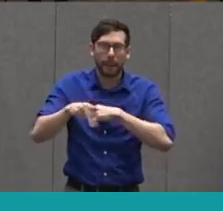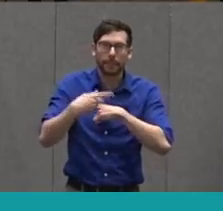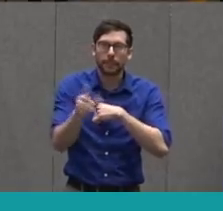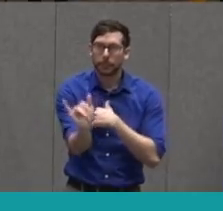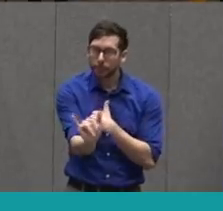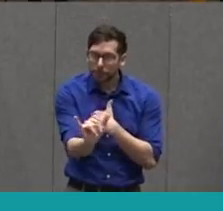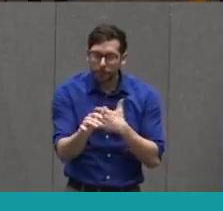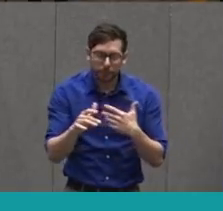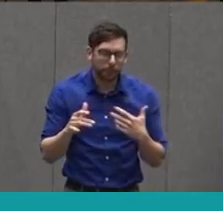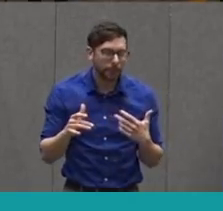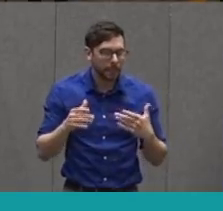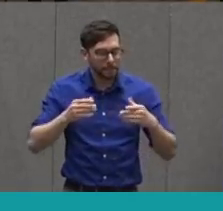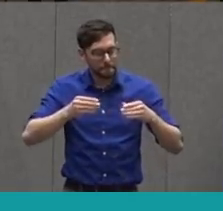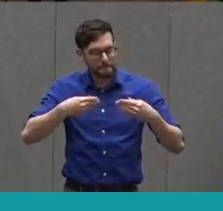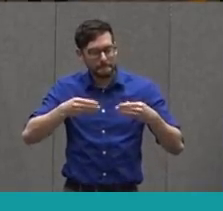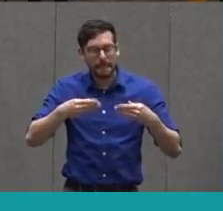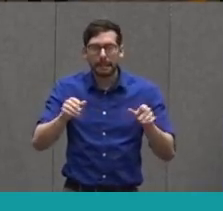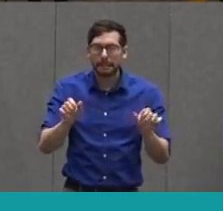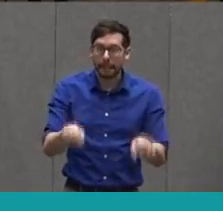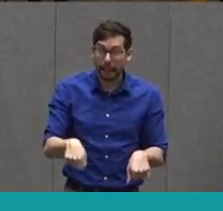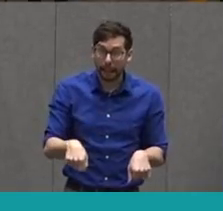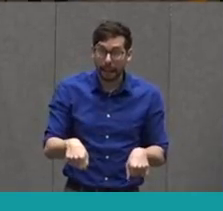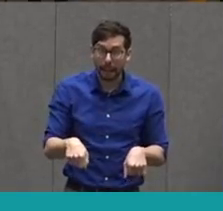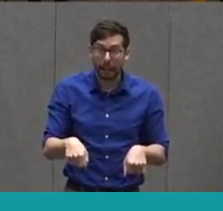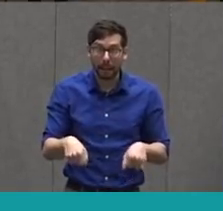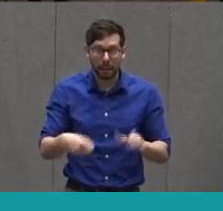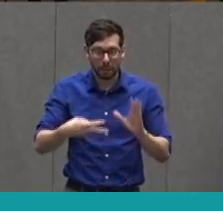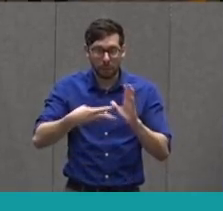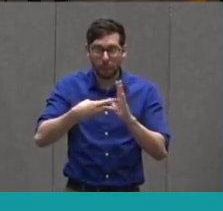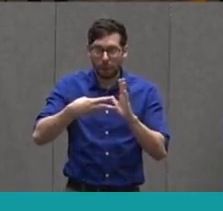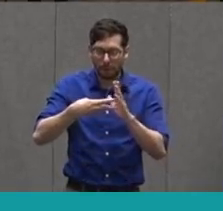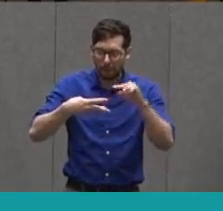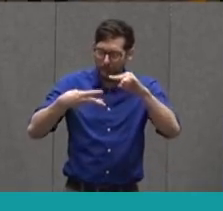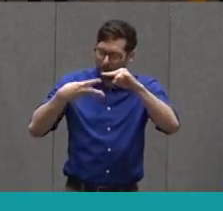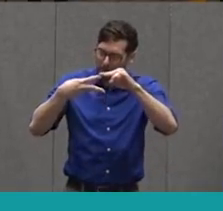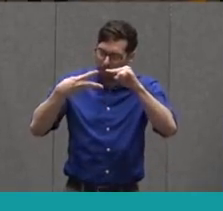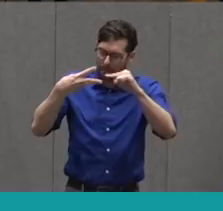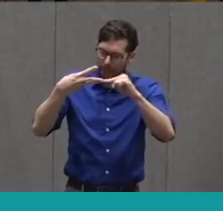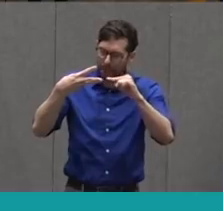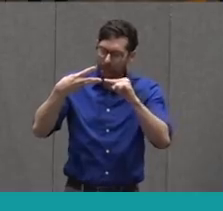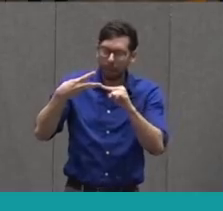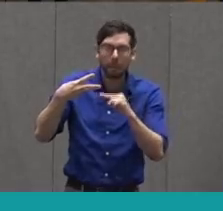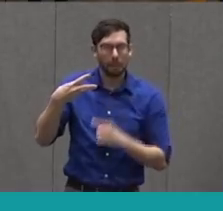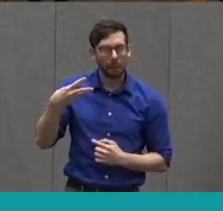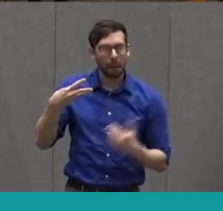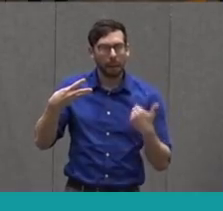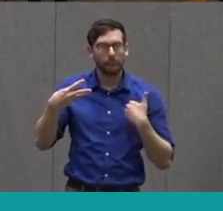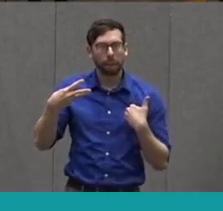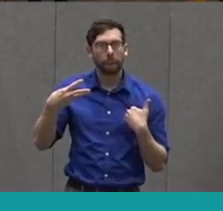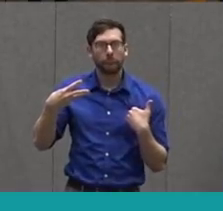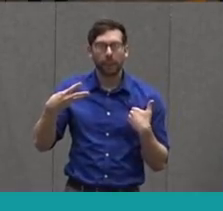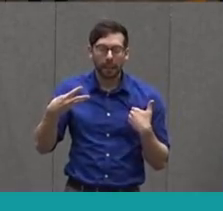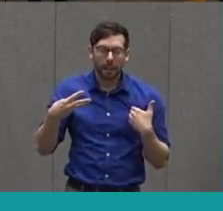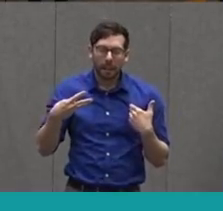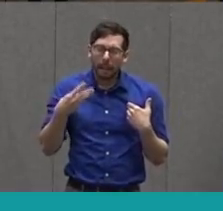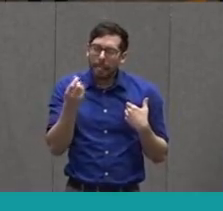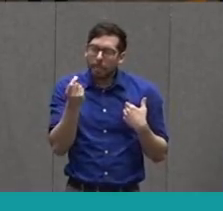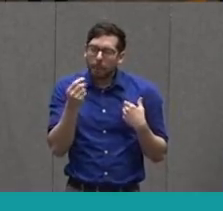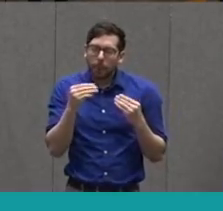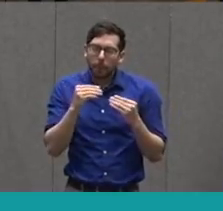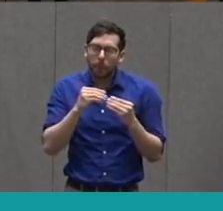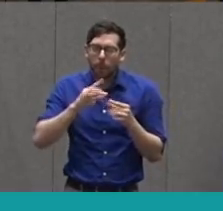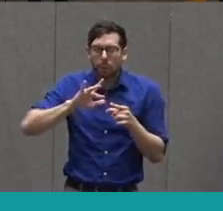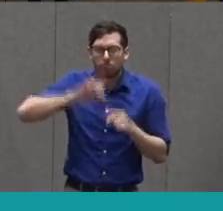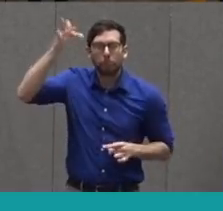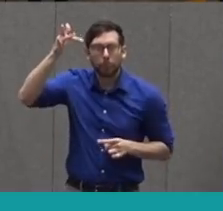It has prongs. It's sharper than the spoon so that we can grab food. We